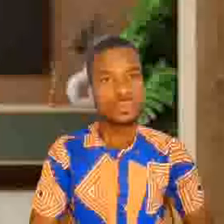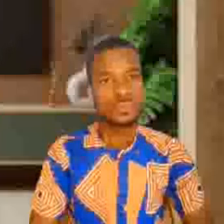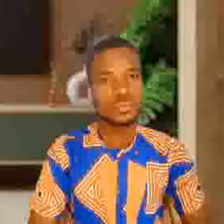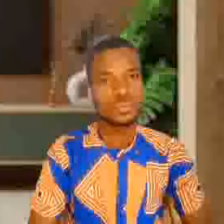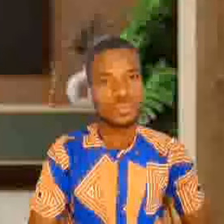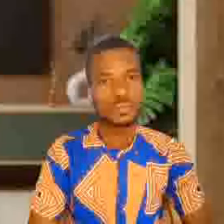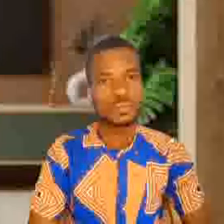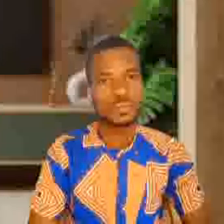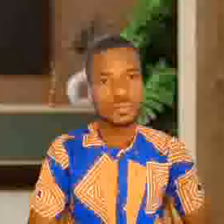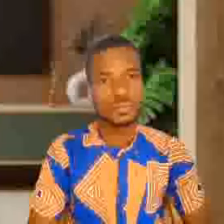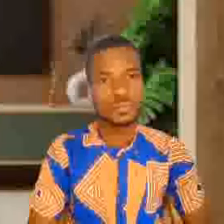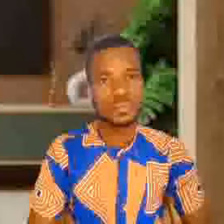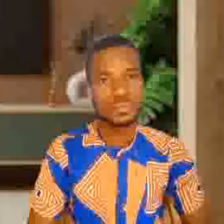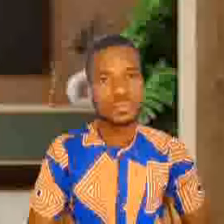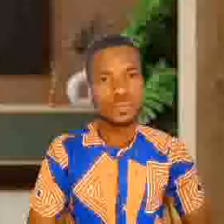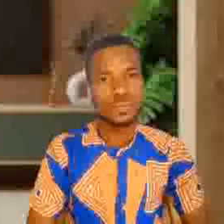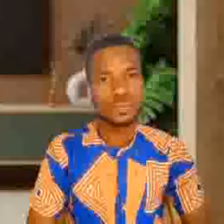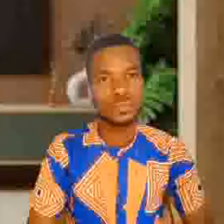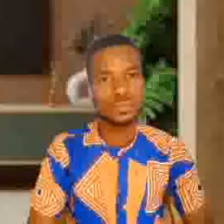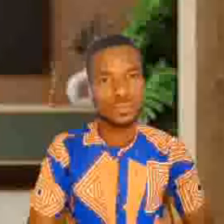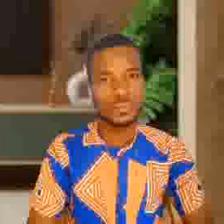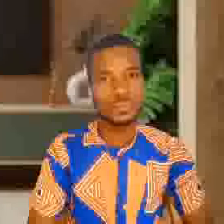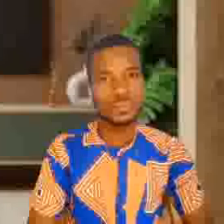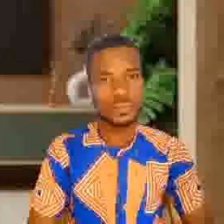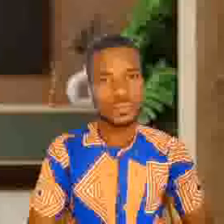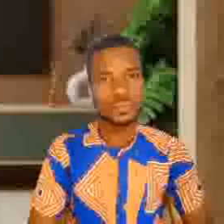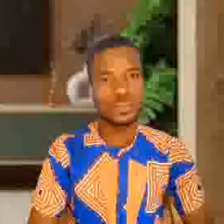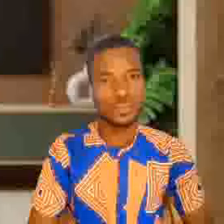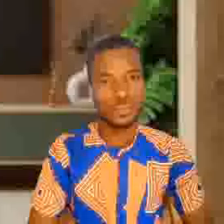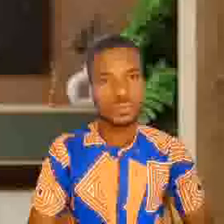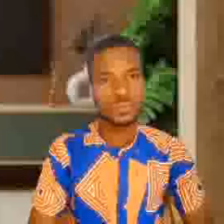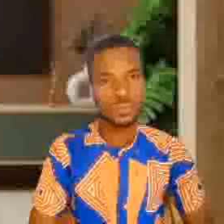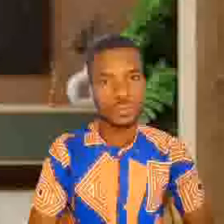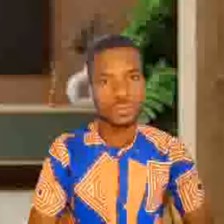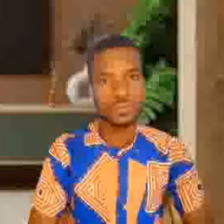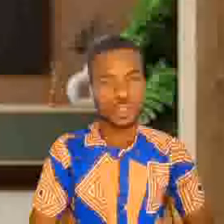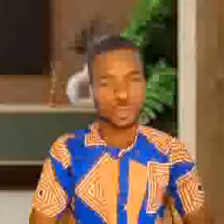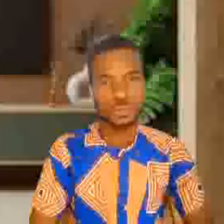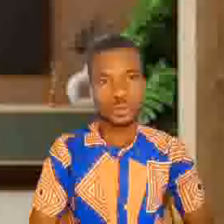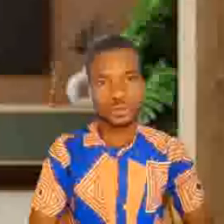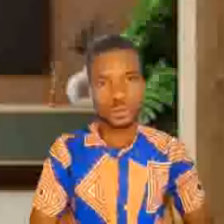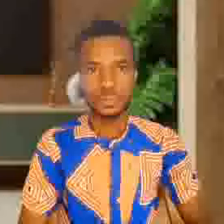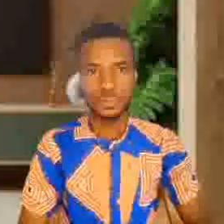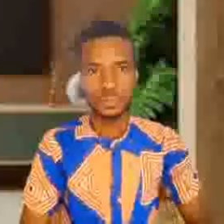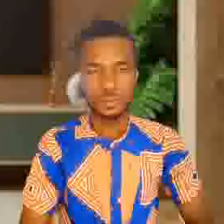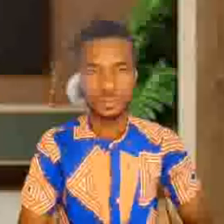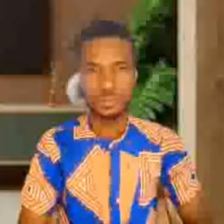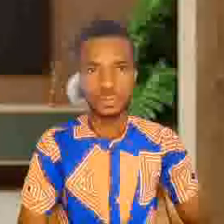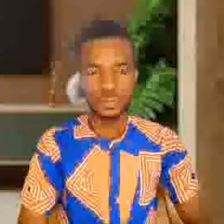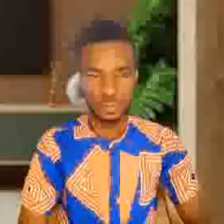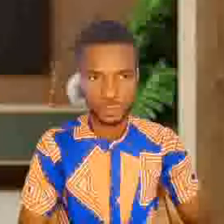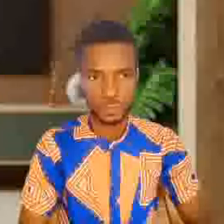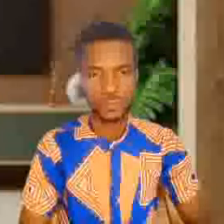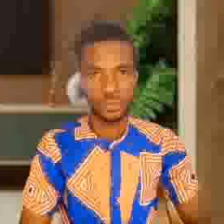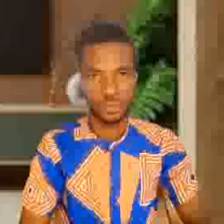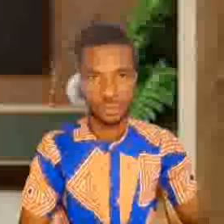He comes to prescribe. He comes to give you direction. He opens your eyes to see that you are off